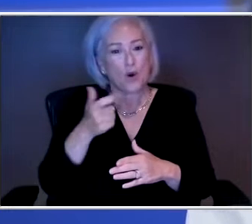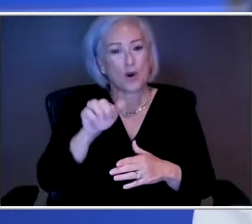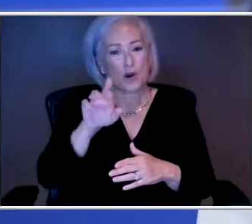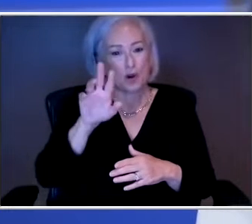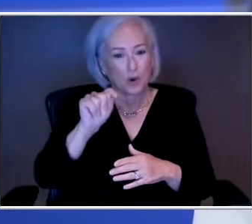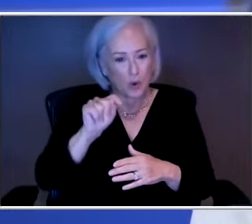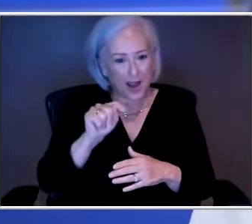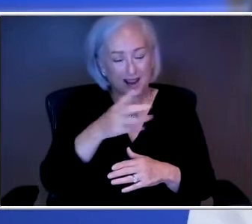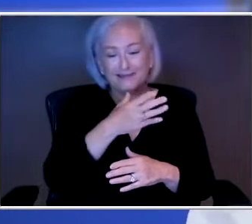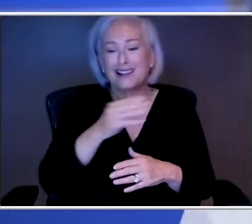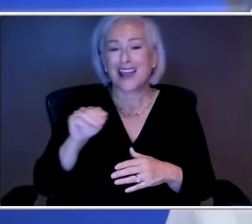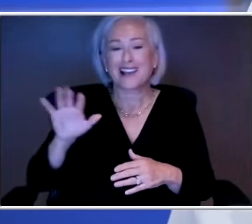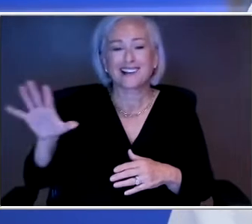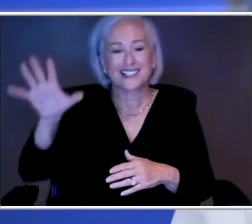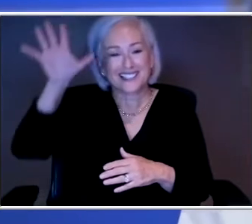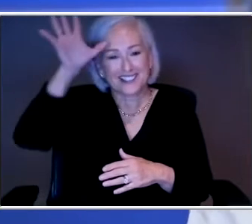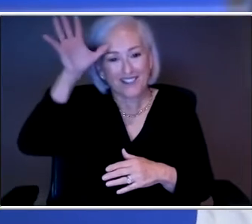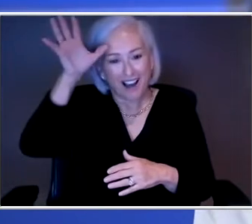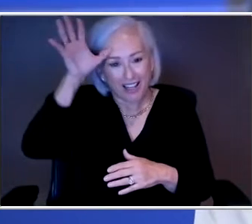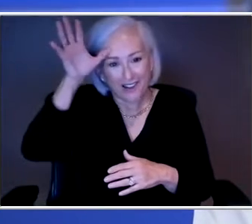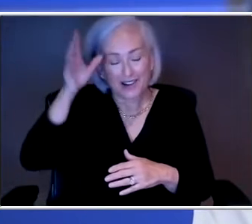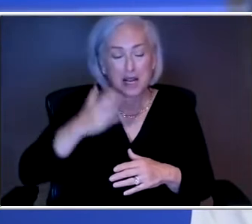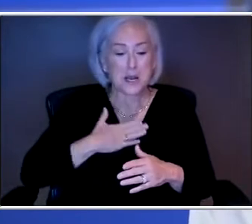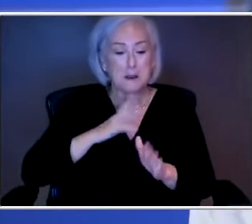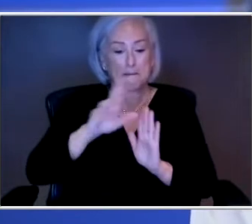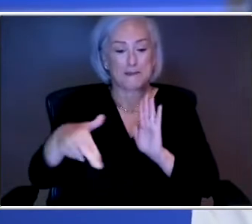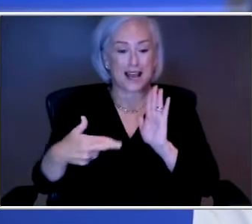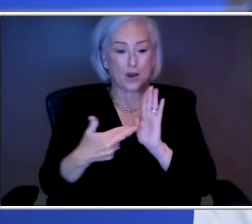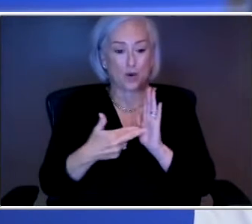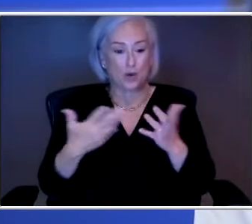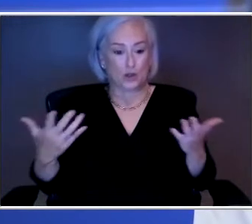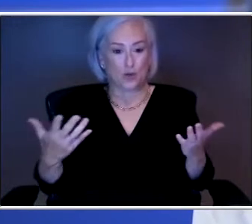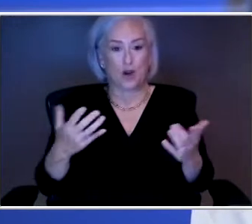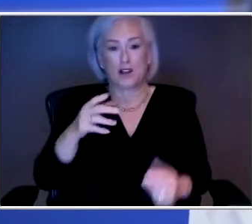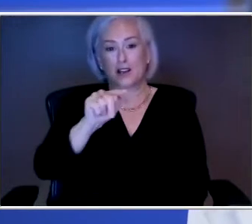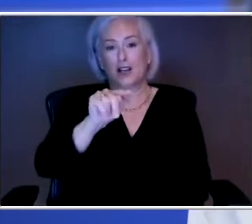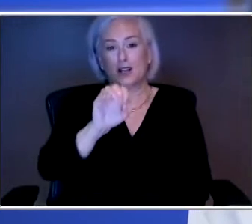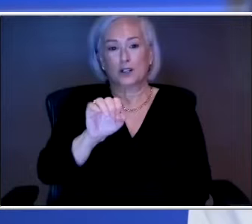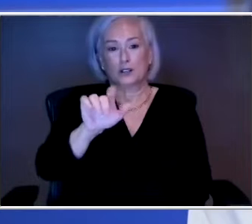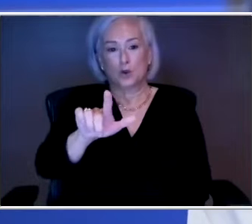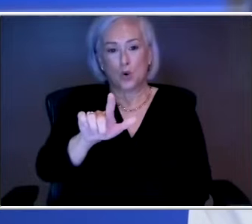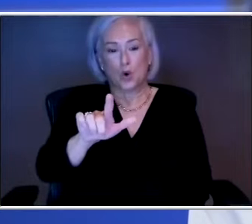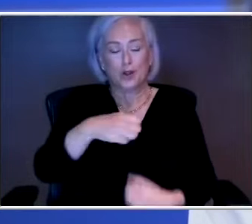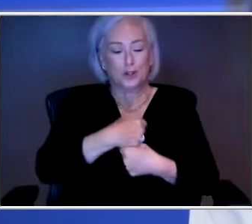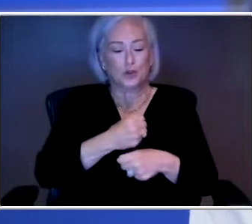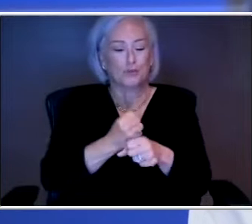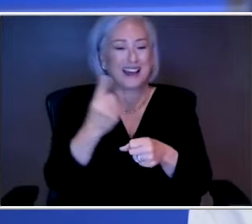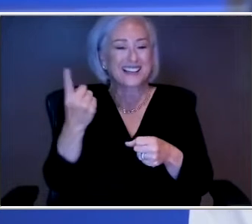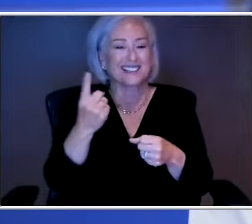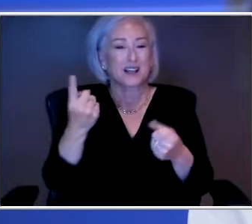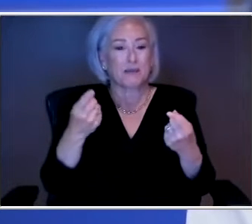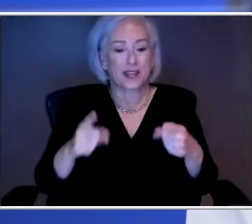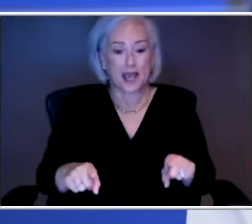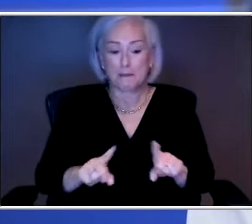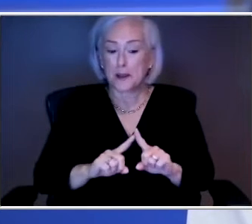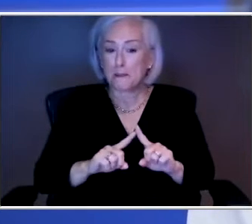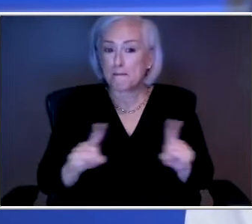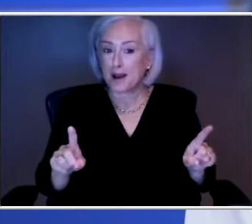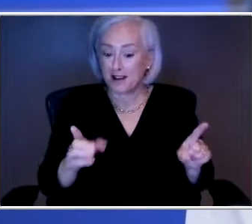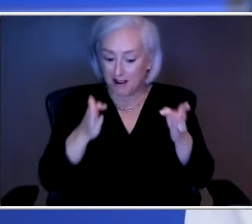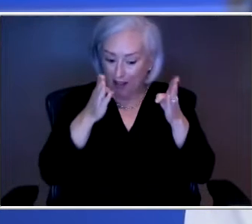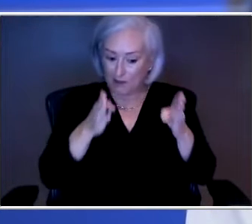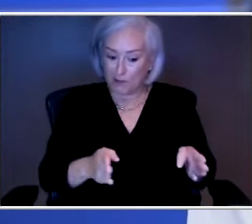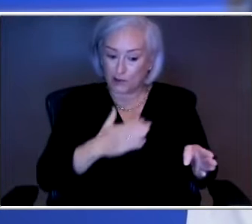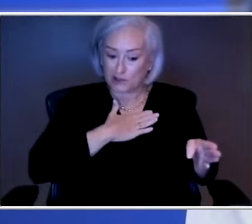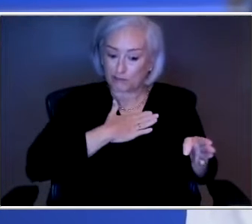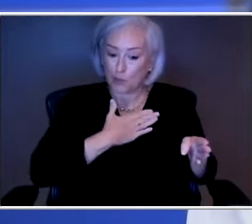is to be sort of the tool that makes something happen great. And it's the donors that really make this world